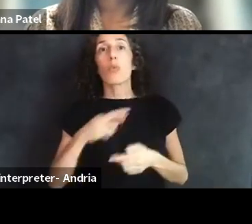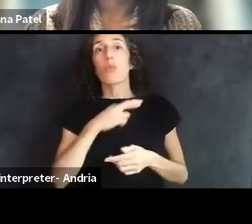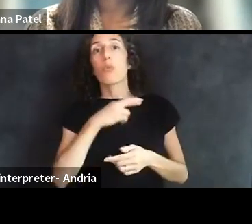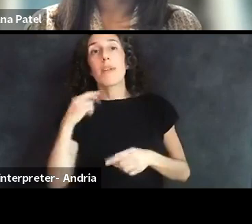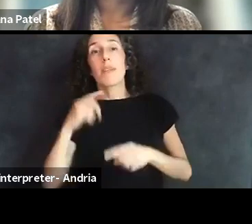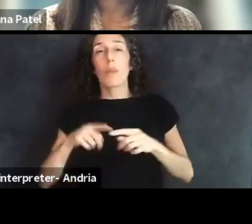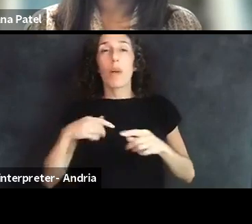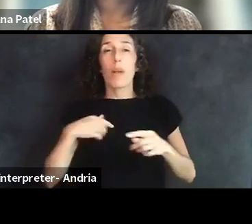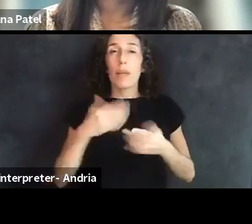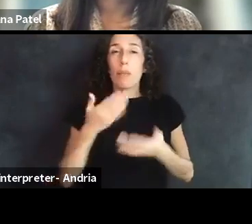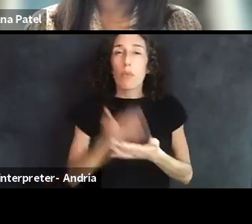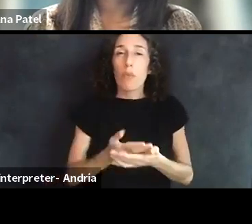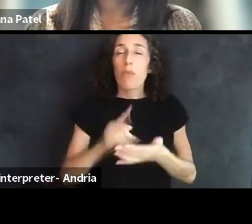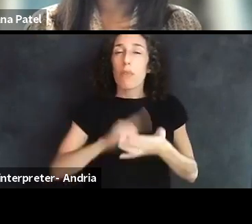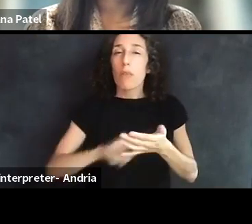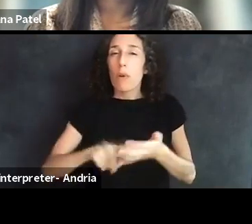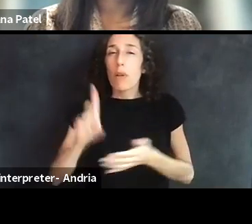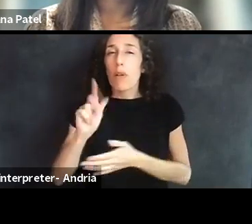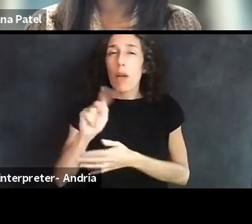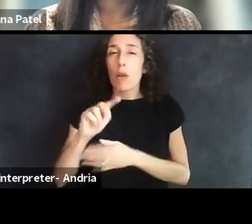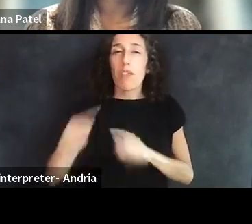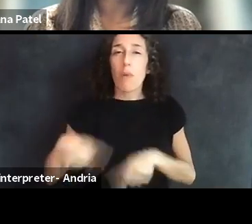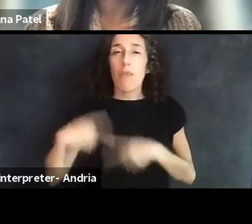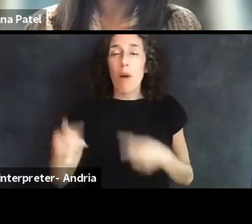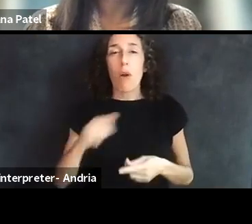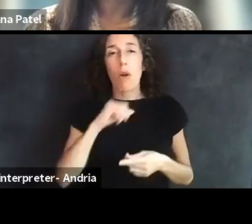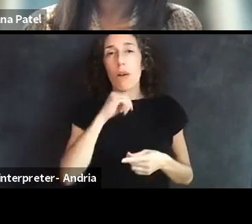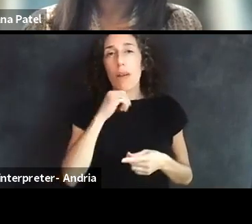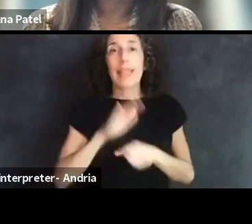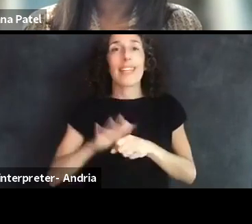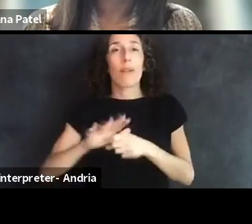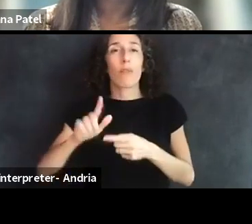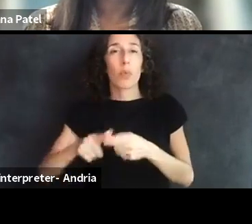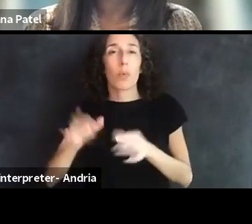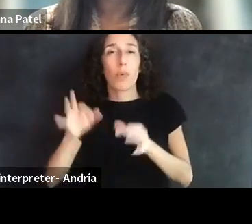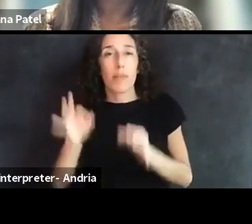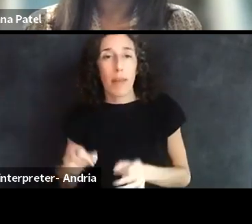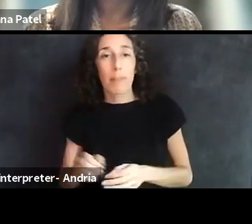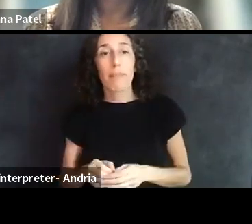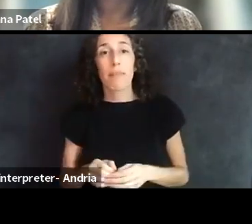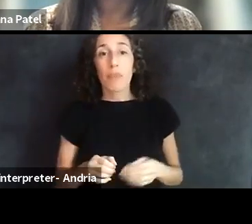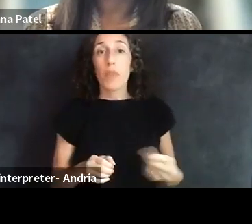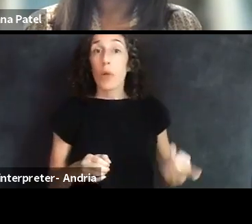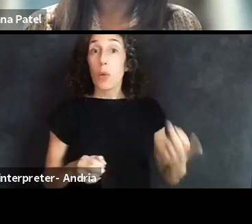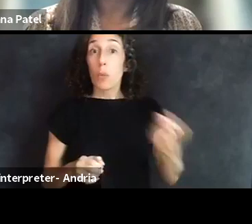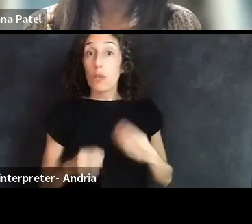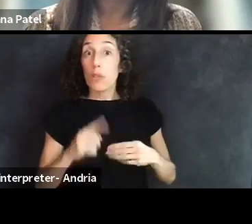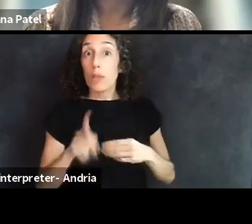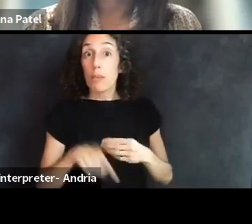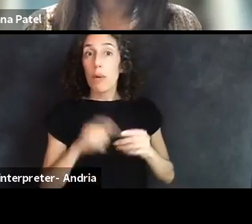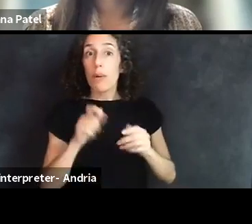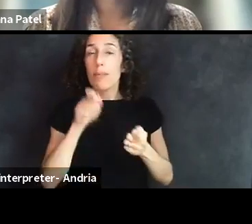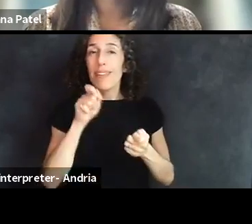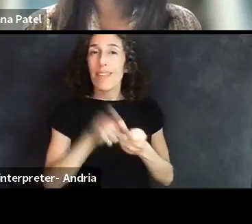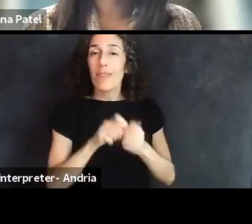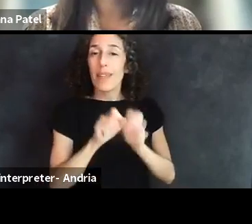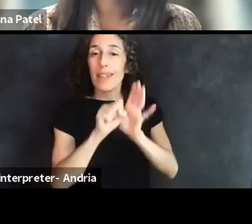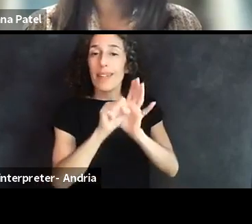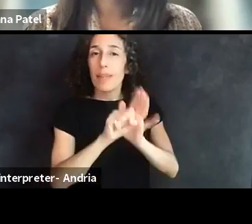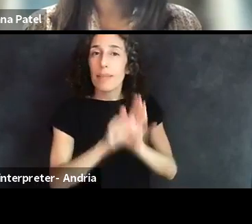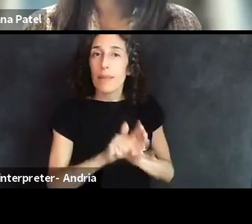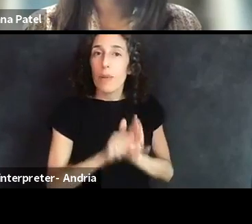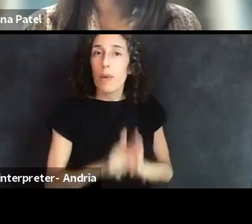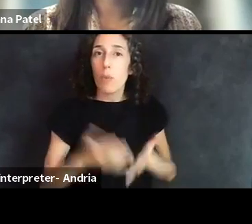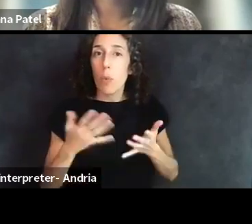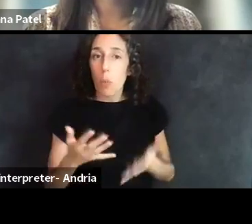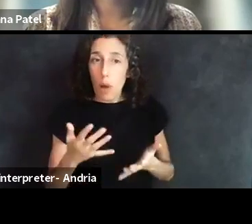you. There were a couple of questions about specific symptoms, which I think kind of goes back to the question about